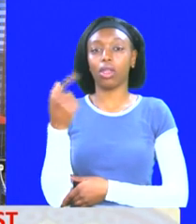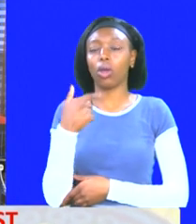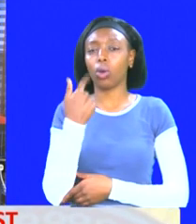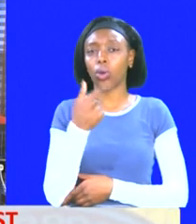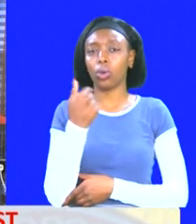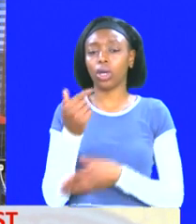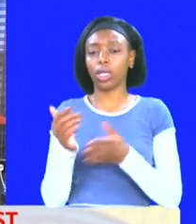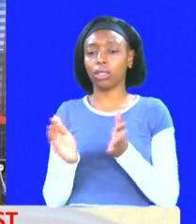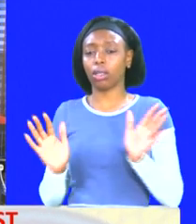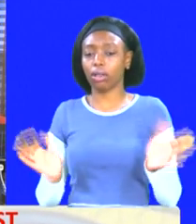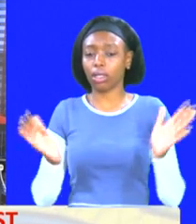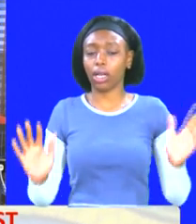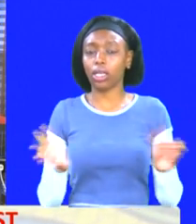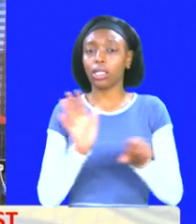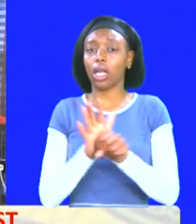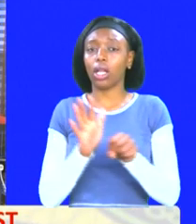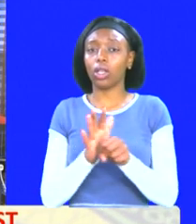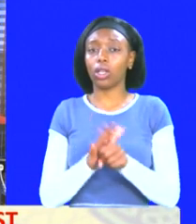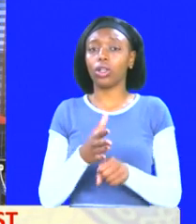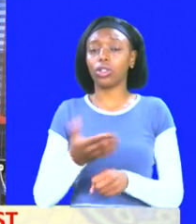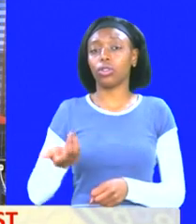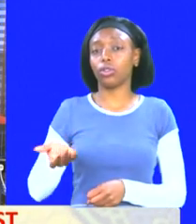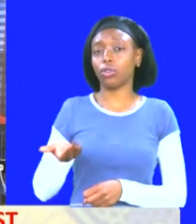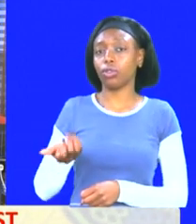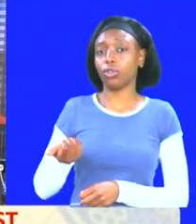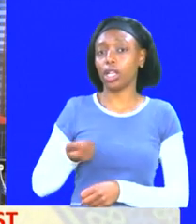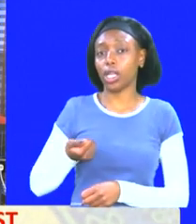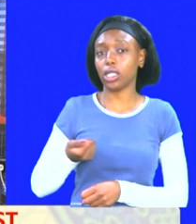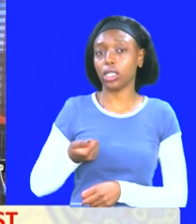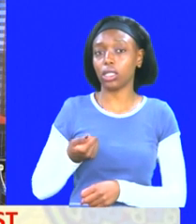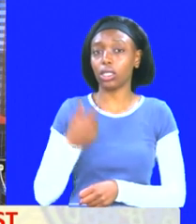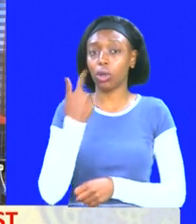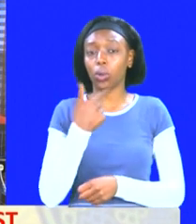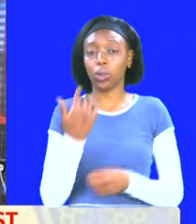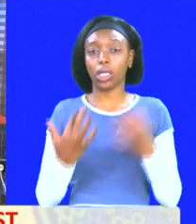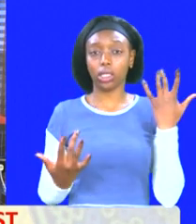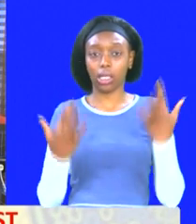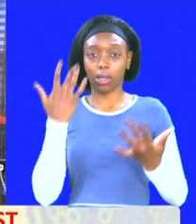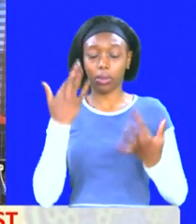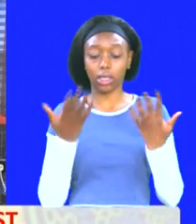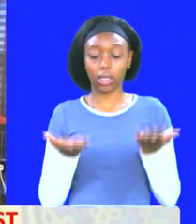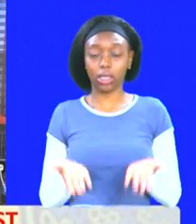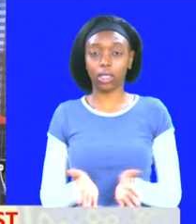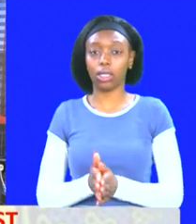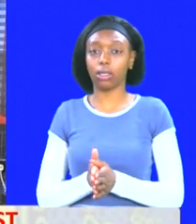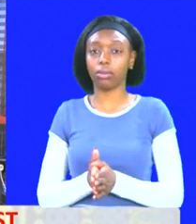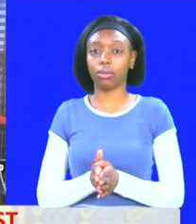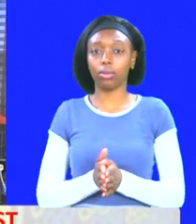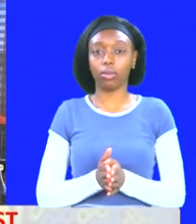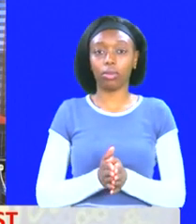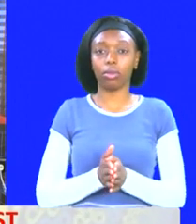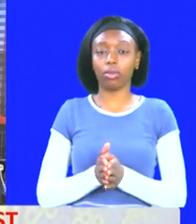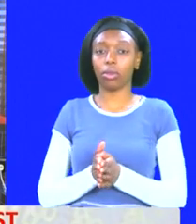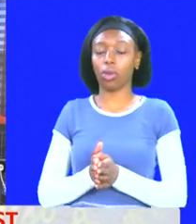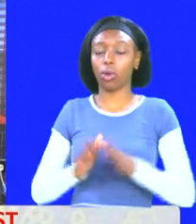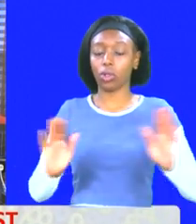keep your guesses coming and tell us which artist you think will be celebrating here. Our quarter runner is going to be coming where we give you some motivation